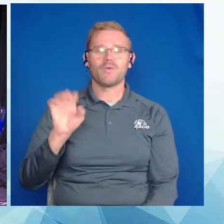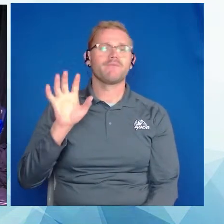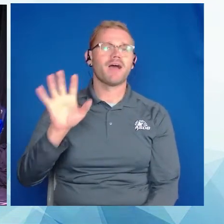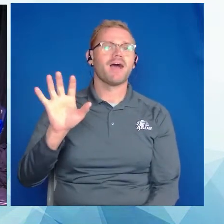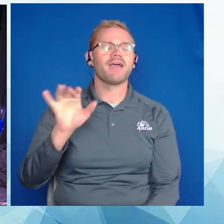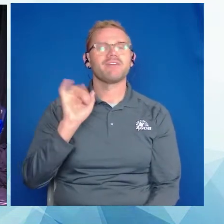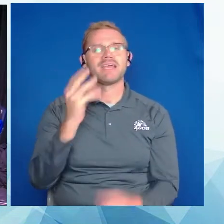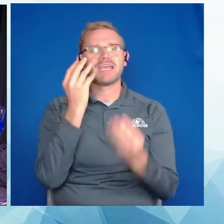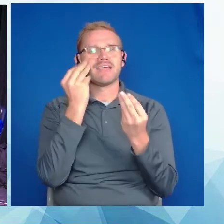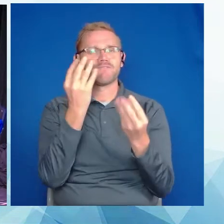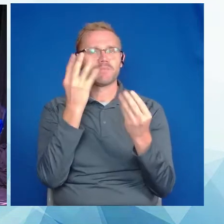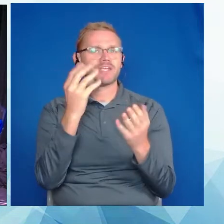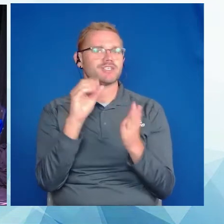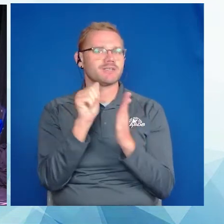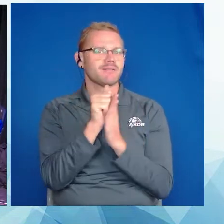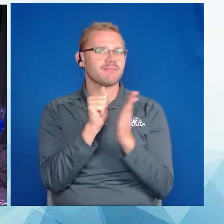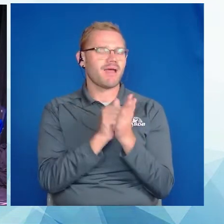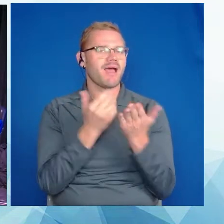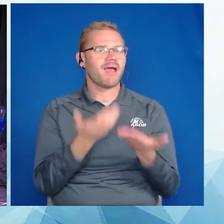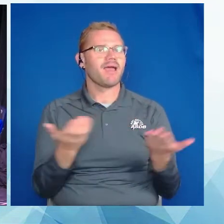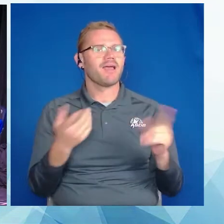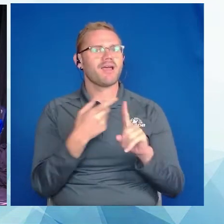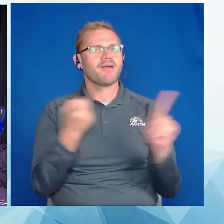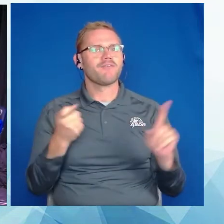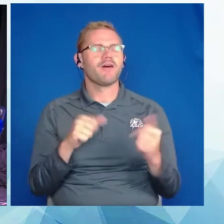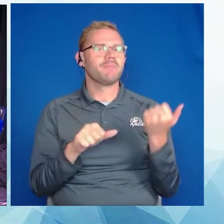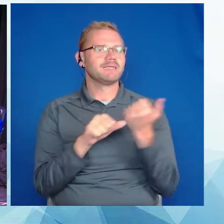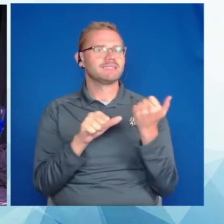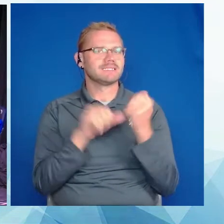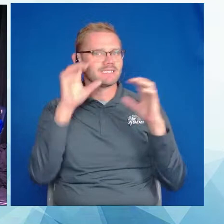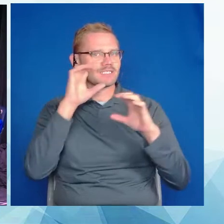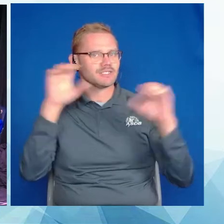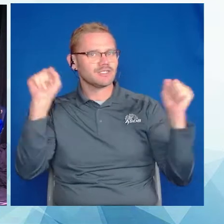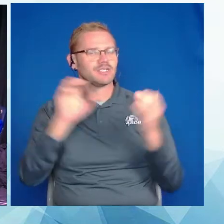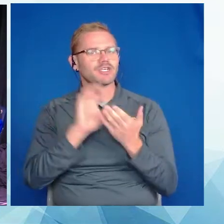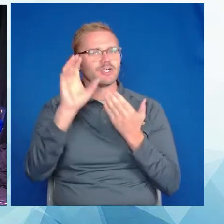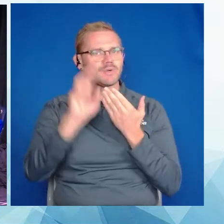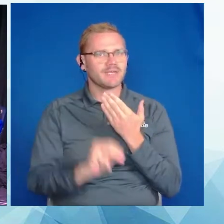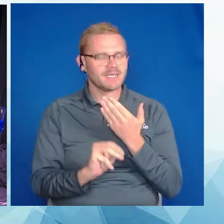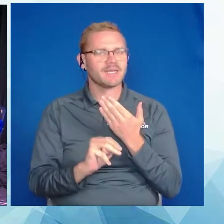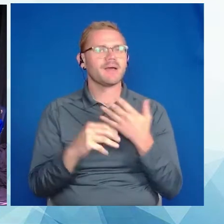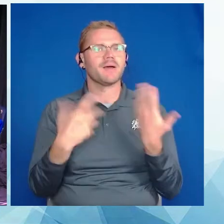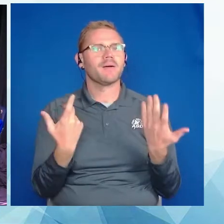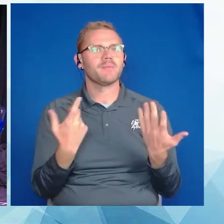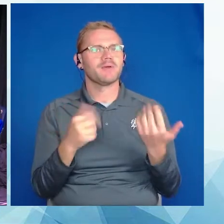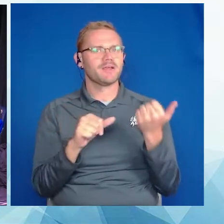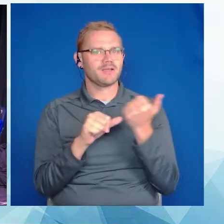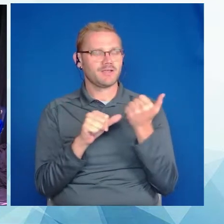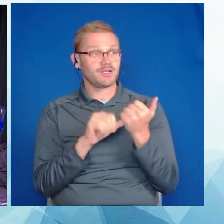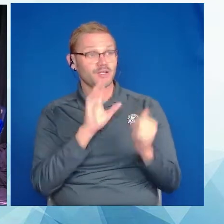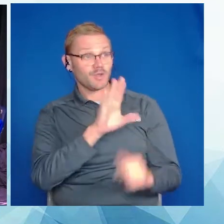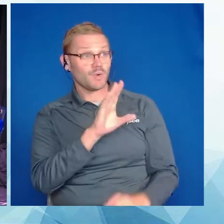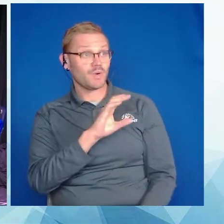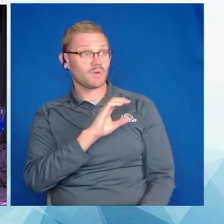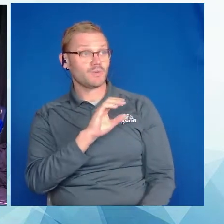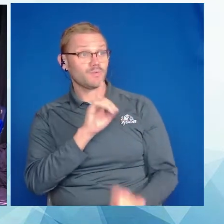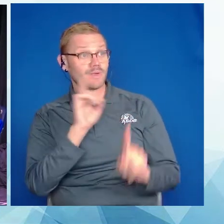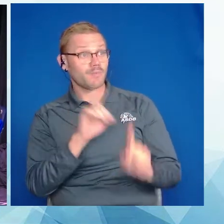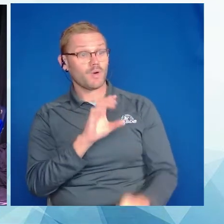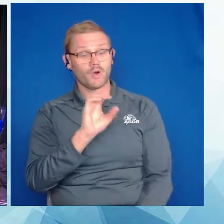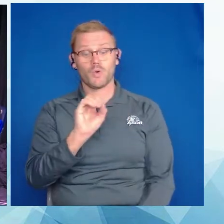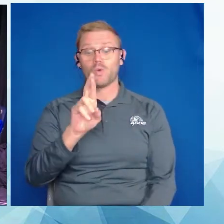1.05, information item from Assistant Superintendent of Curriculum Instruction. Your report, Oren.